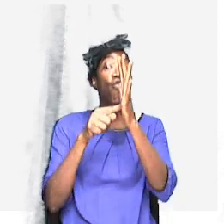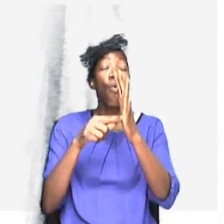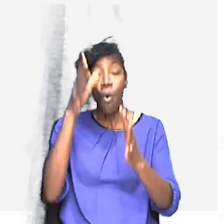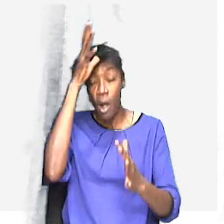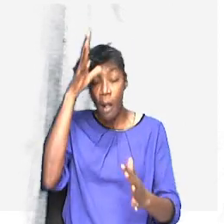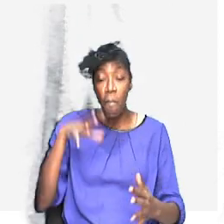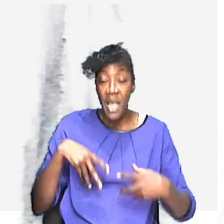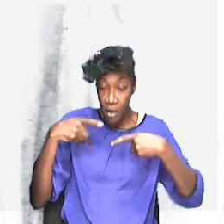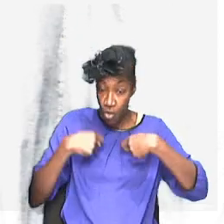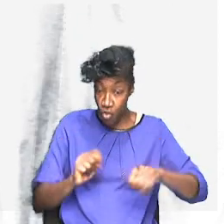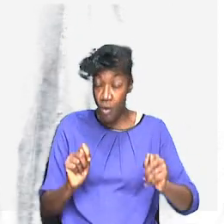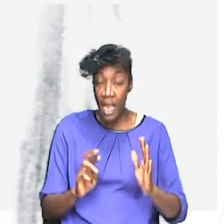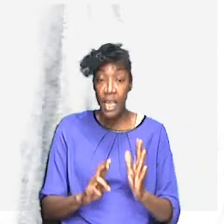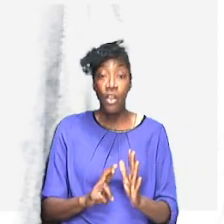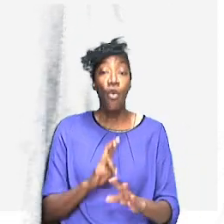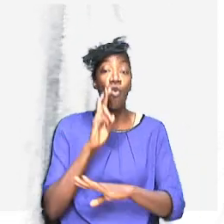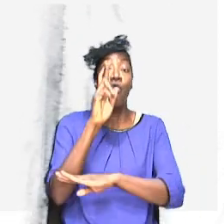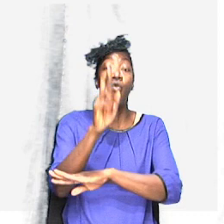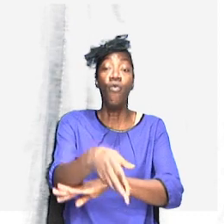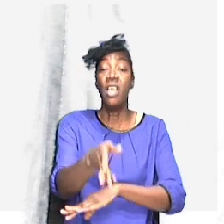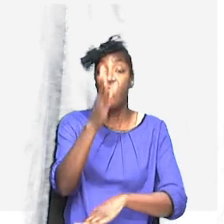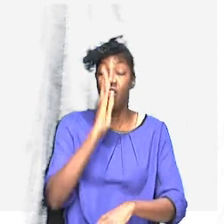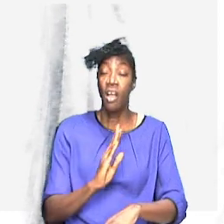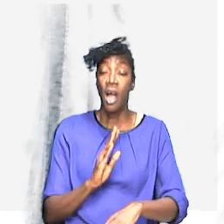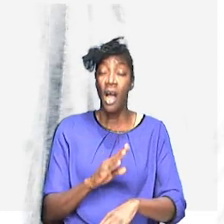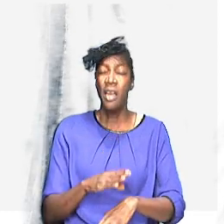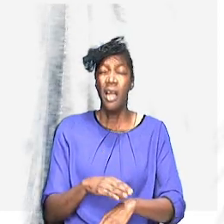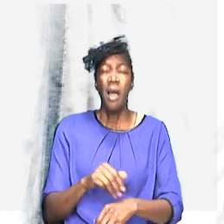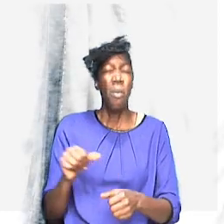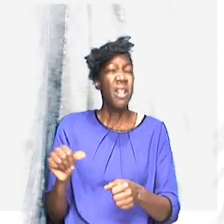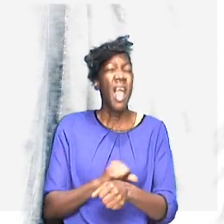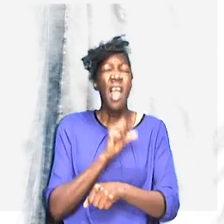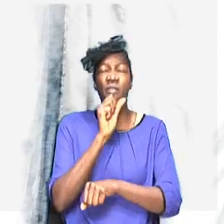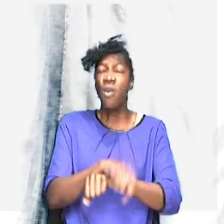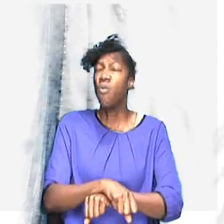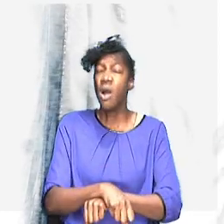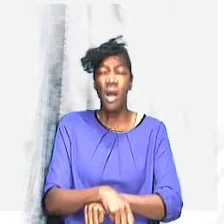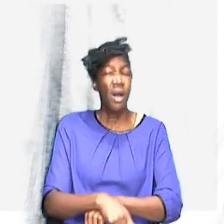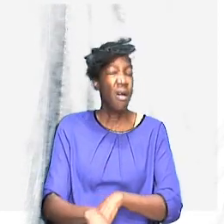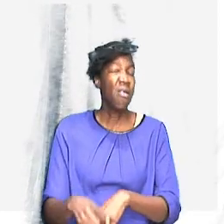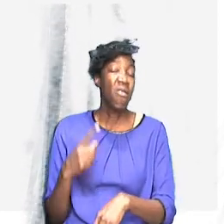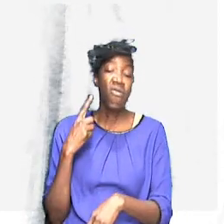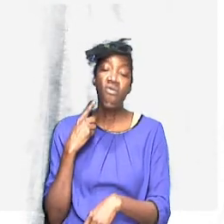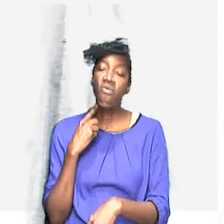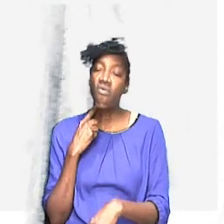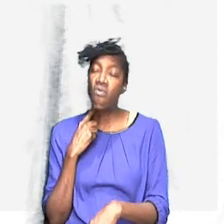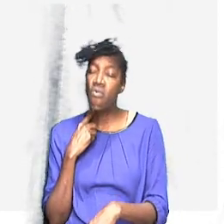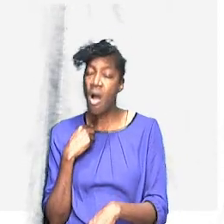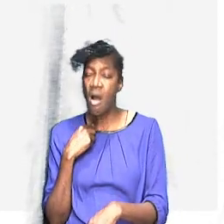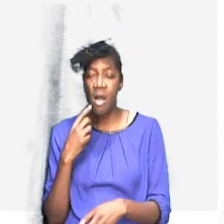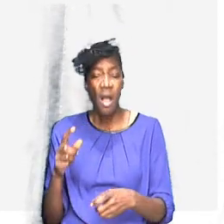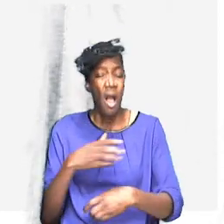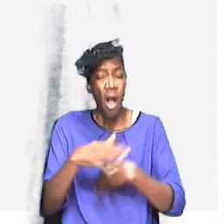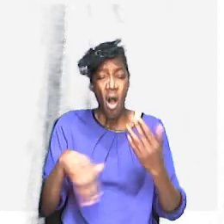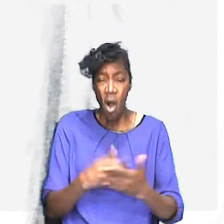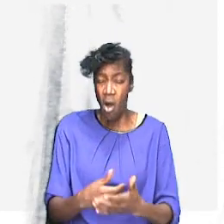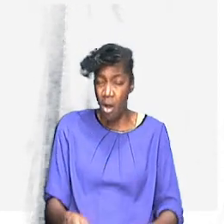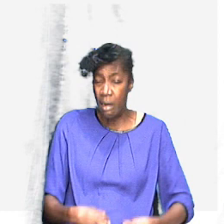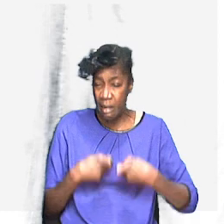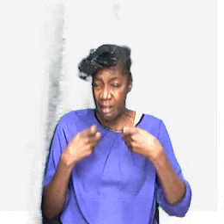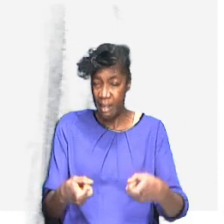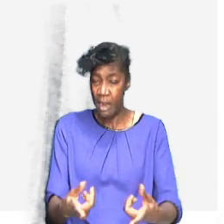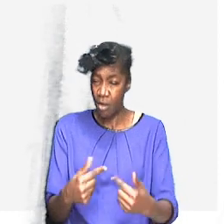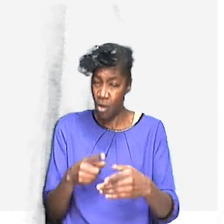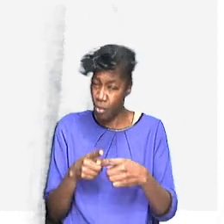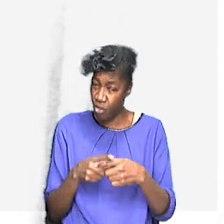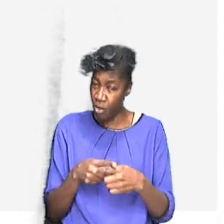trying to reach to God, but all our efforts are in vain because all have sinned and come short of the glory of God.